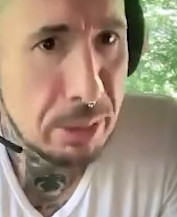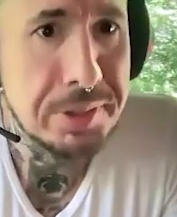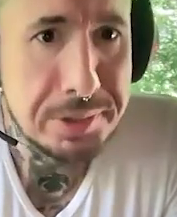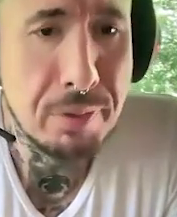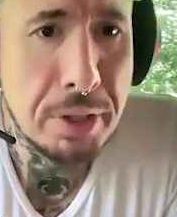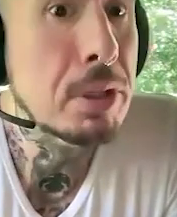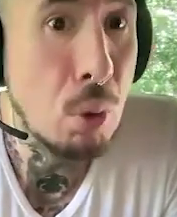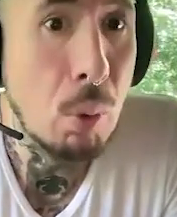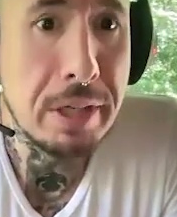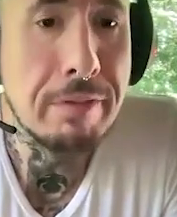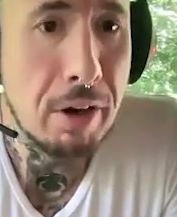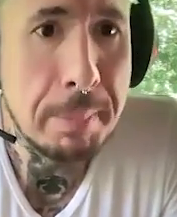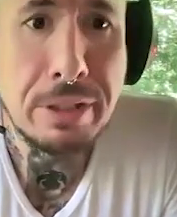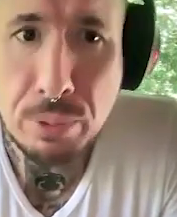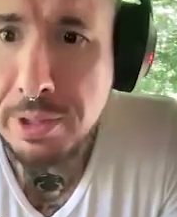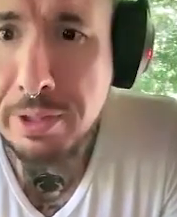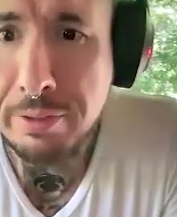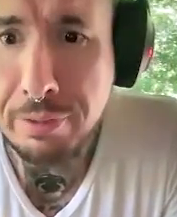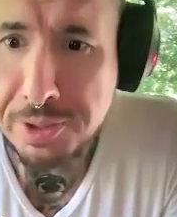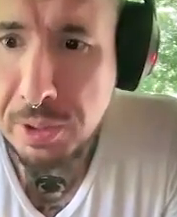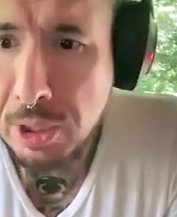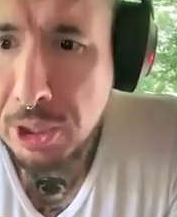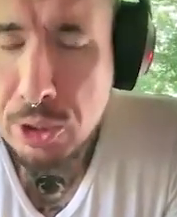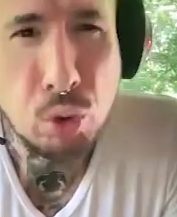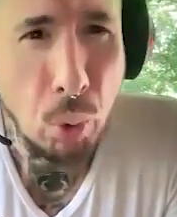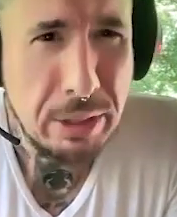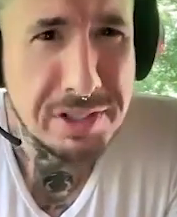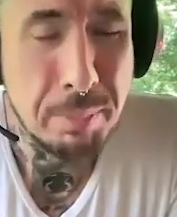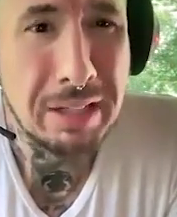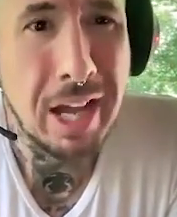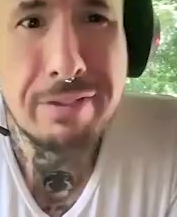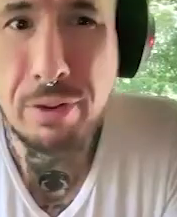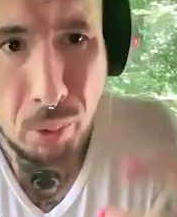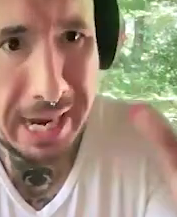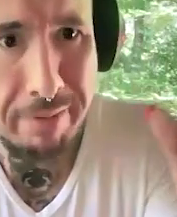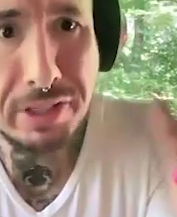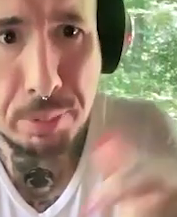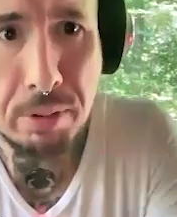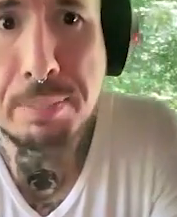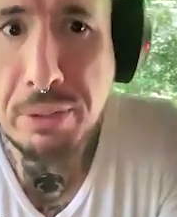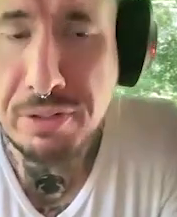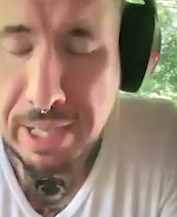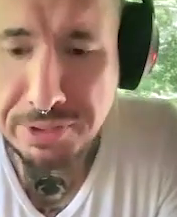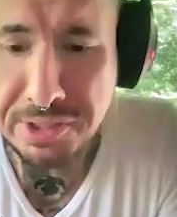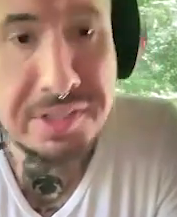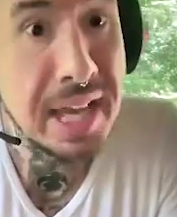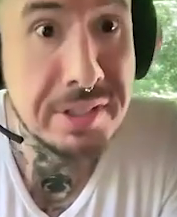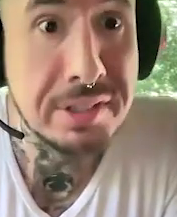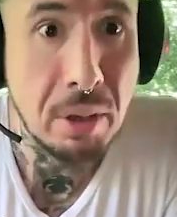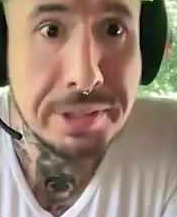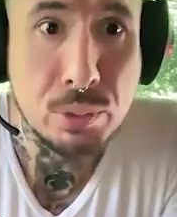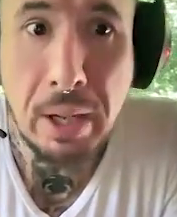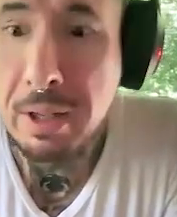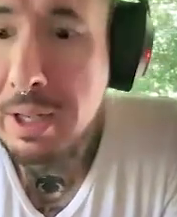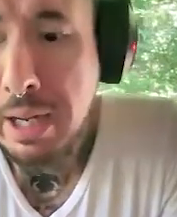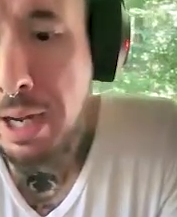up being houseless for the majority of my youth in the first 20 years of my life, although I have experienced bouts of houselessness as